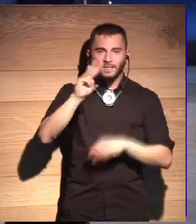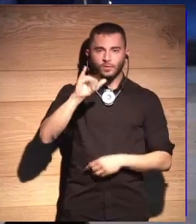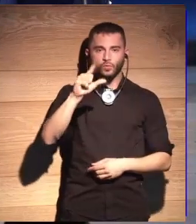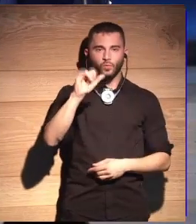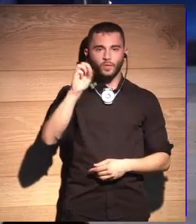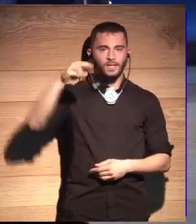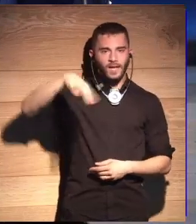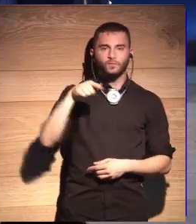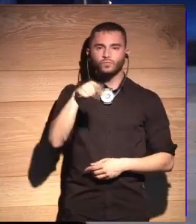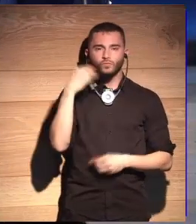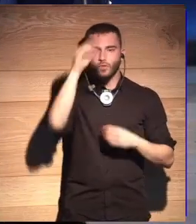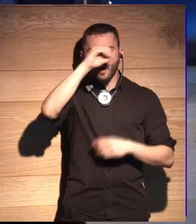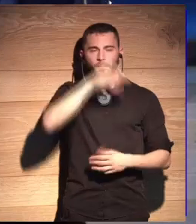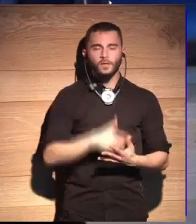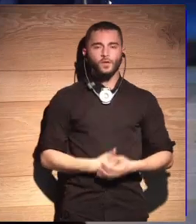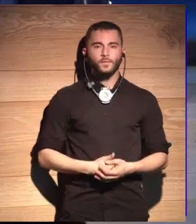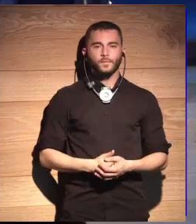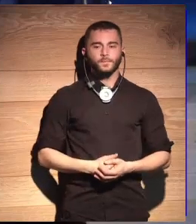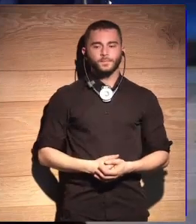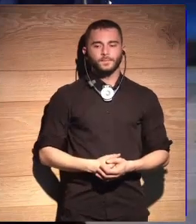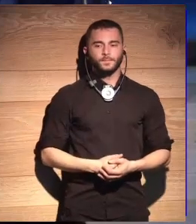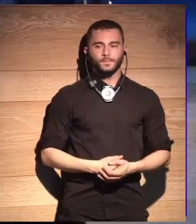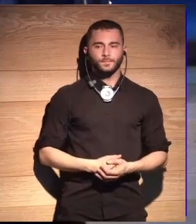it isn't good. I mean, I think that,